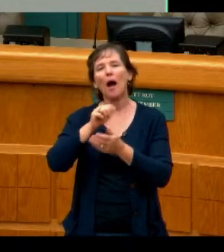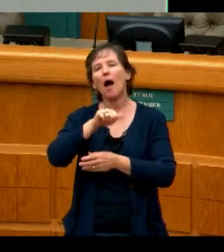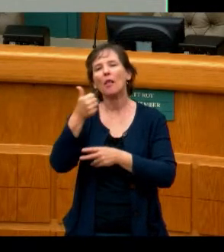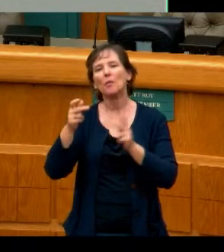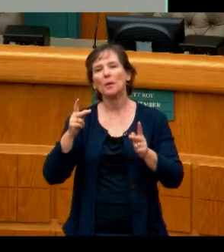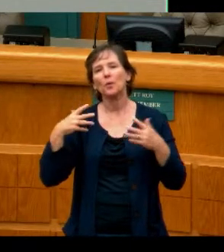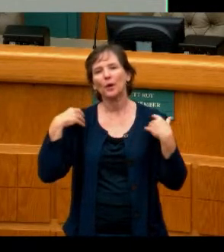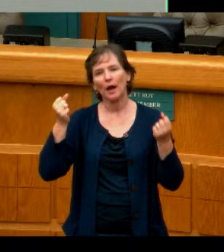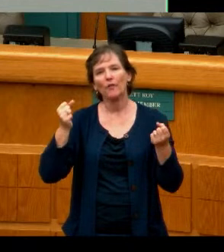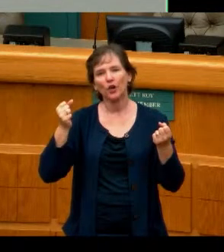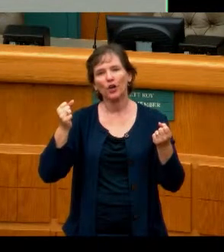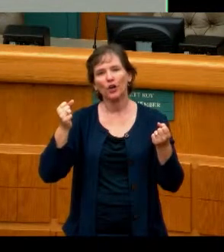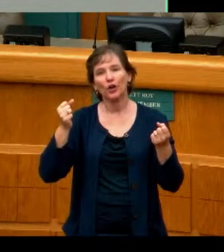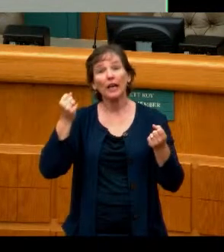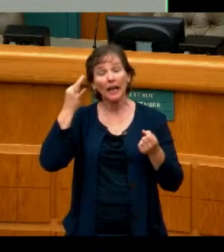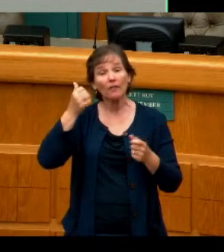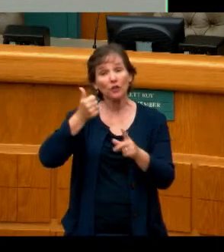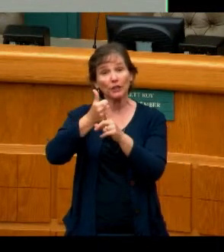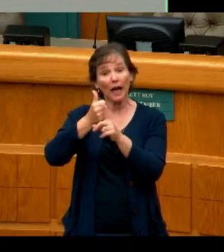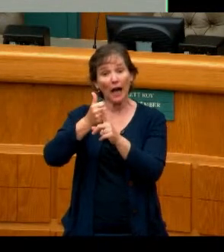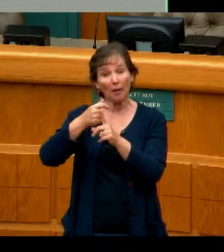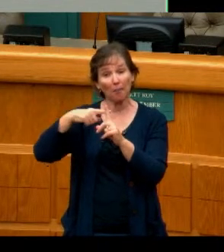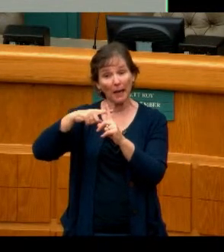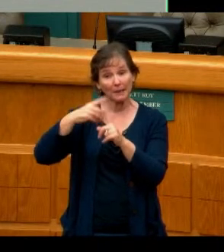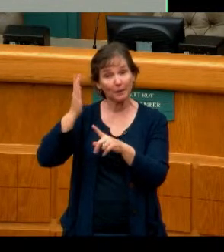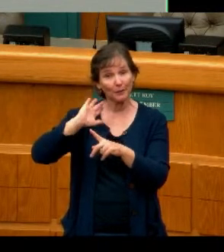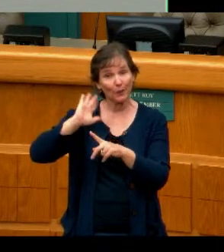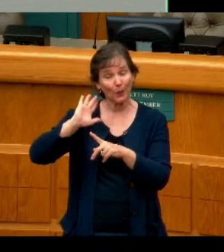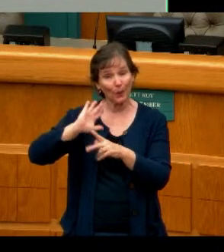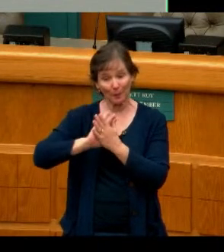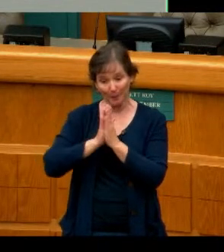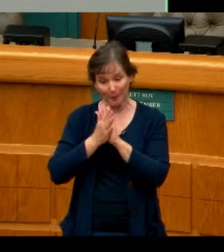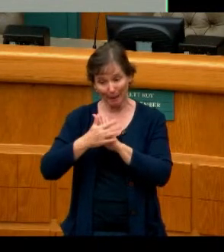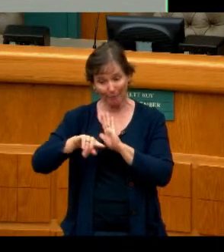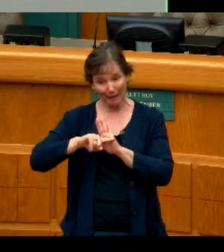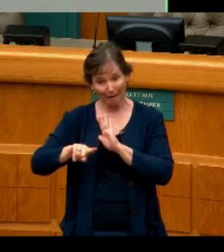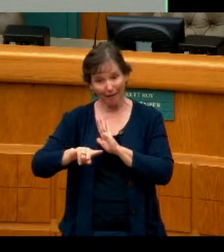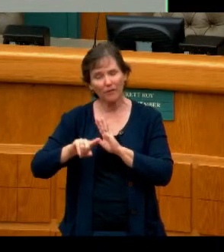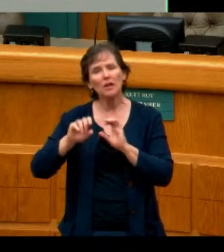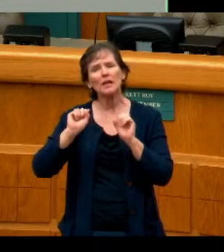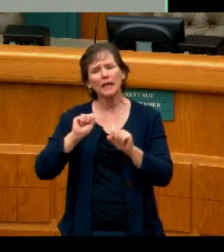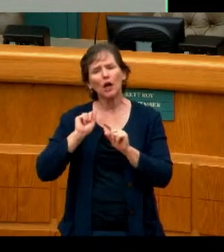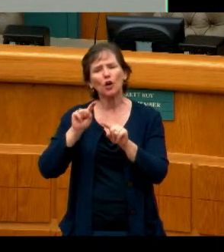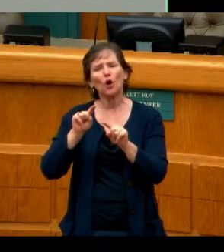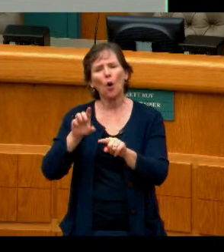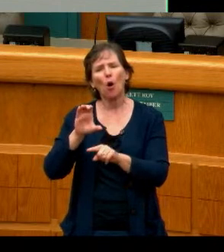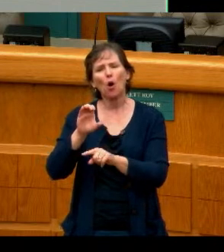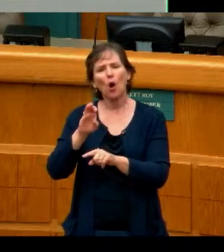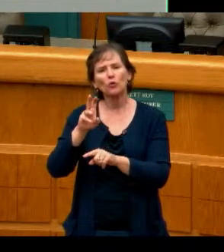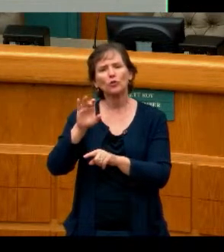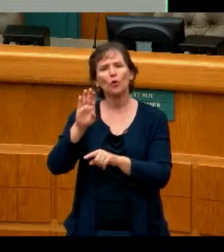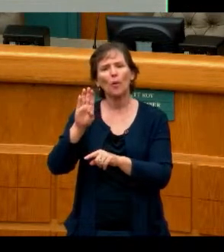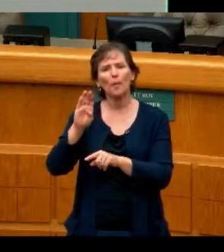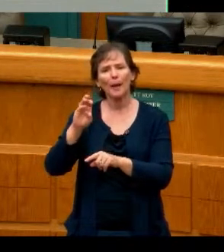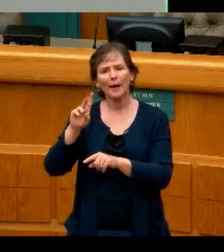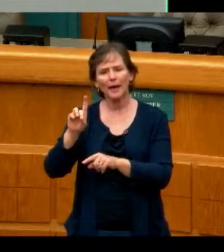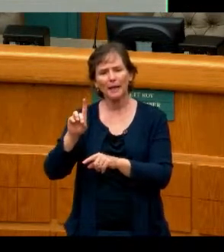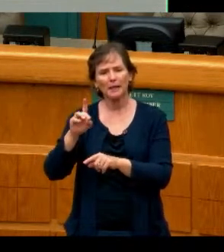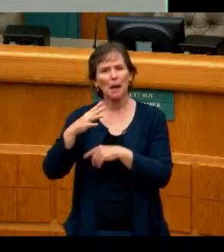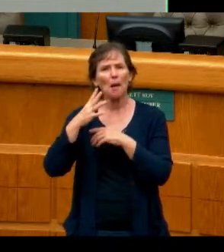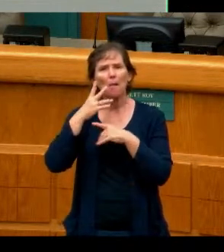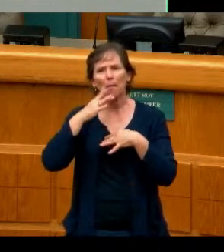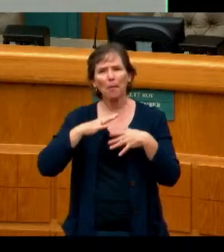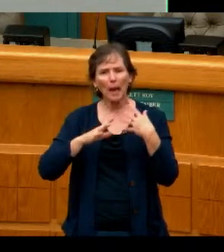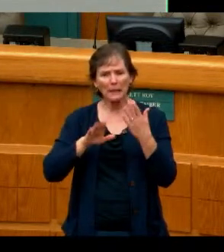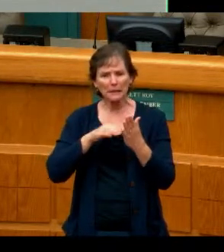or donating plasma, we're coming into an important time right now based upon the projections I'm going to show you. You can go